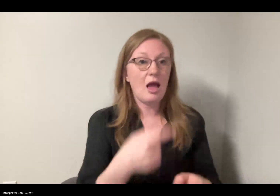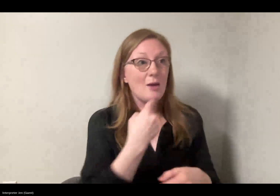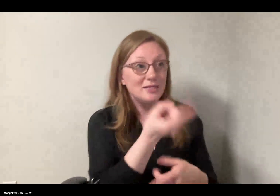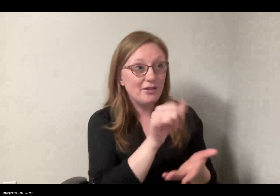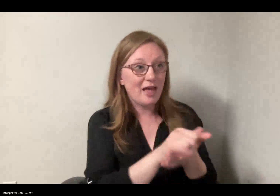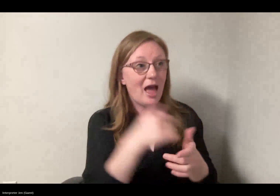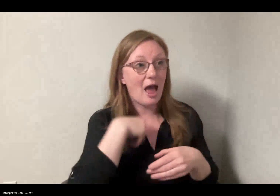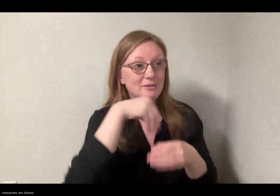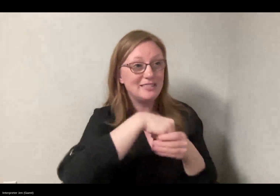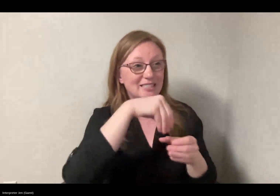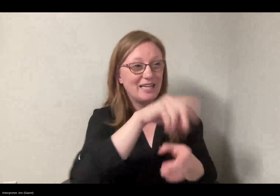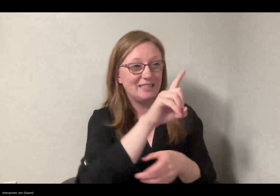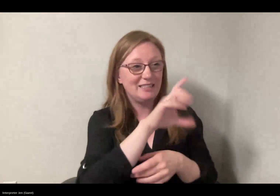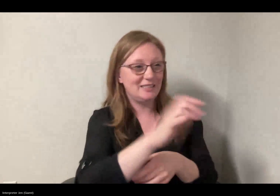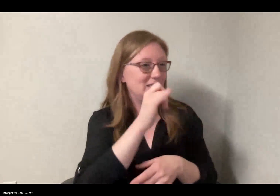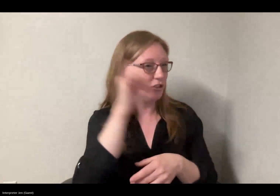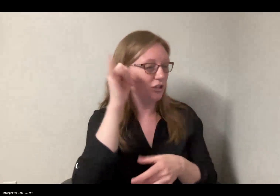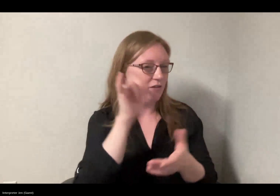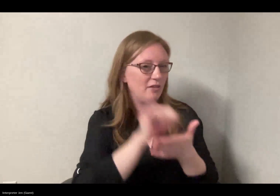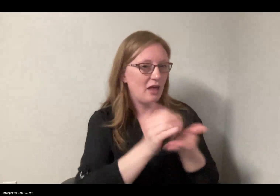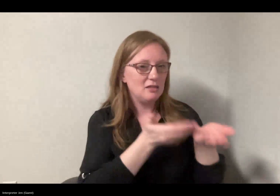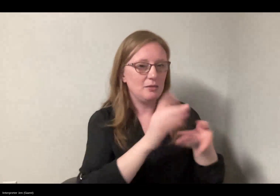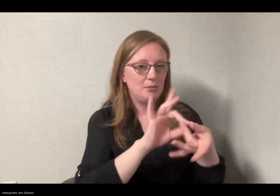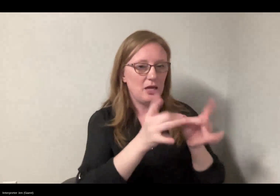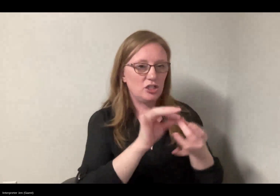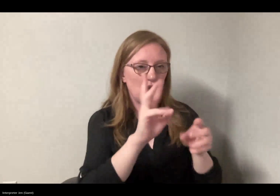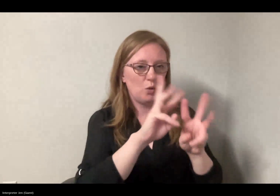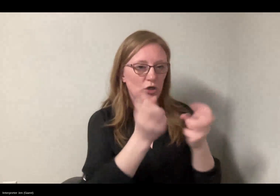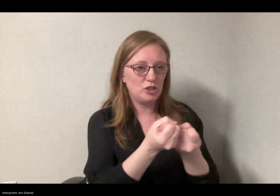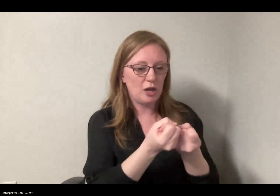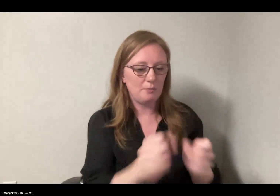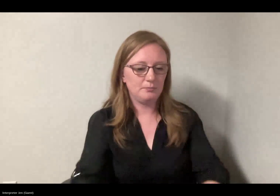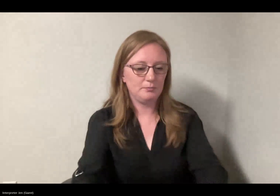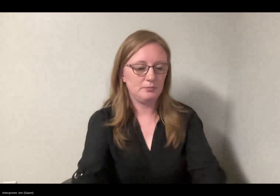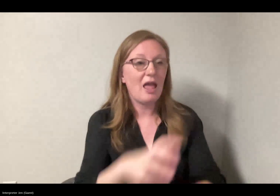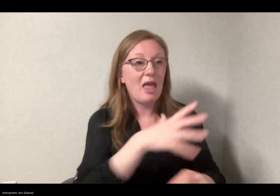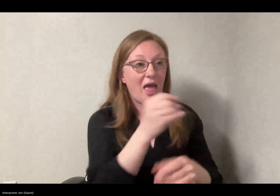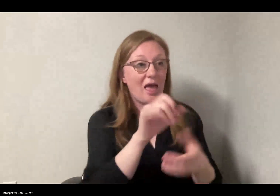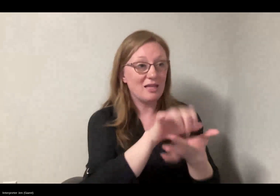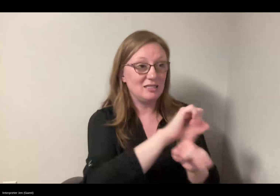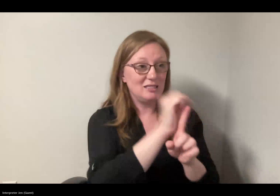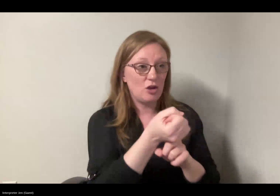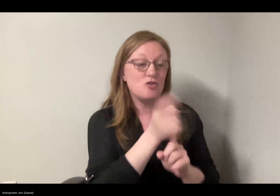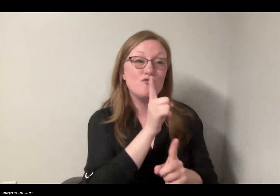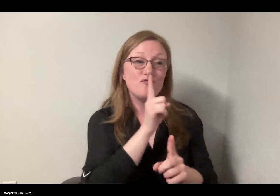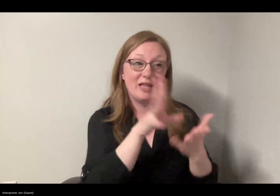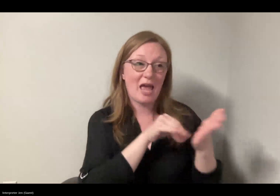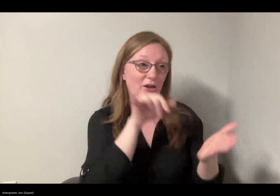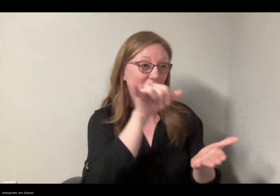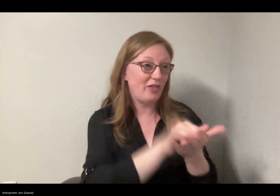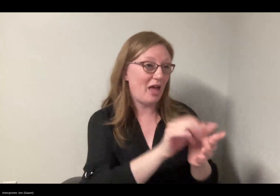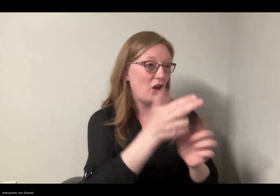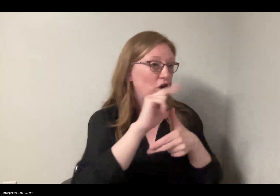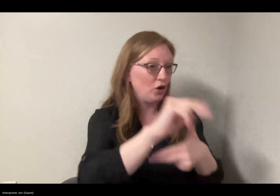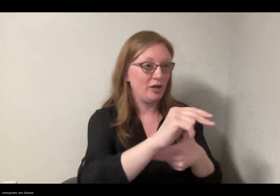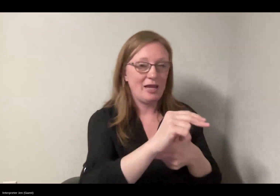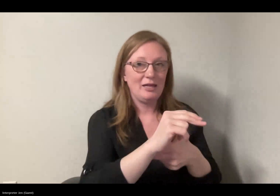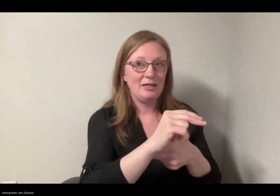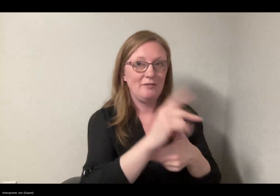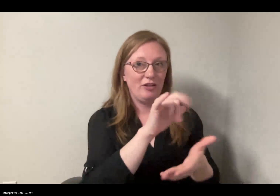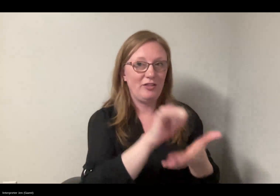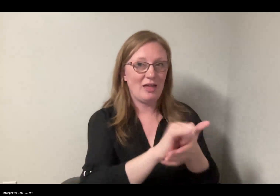DC yesterday for a supply chain workshop, and the scenario really kind of echoed that hurricane up the bay kind